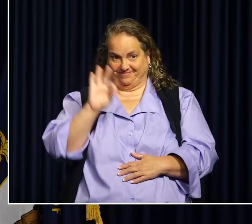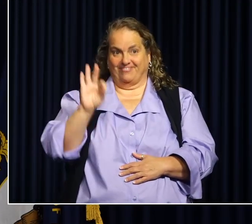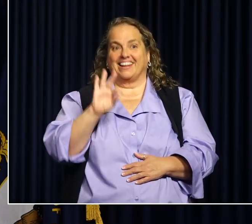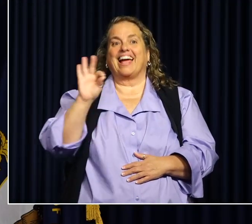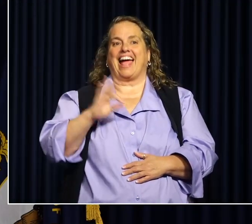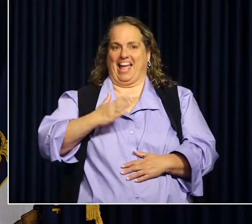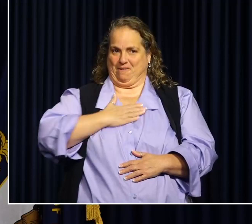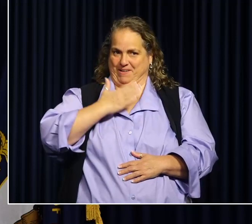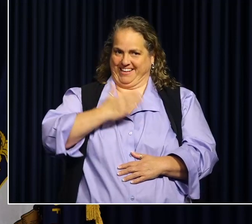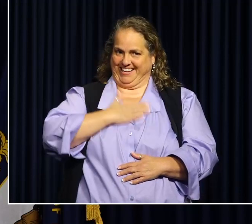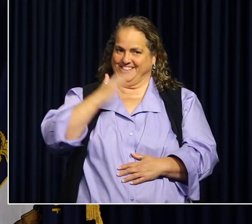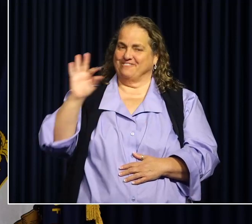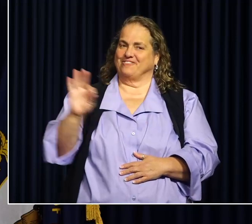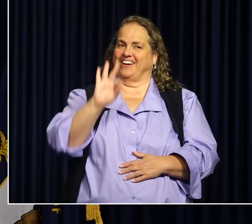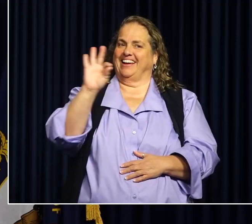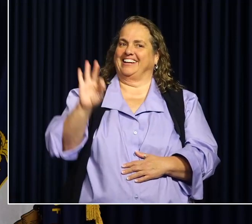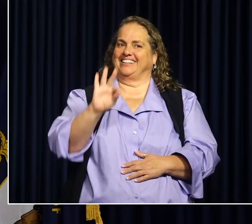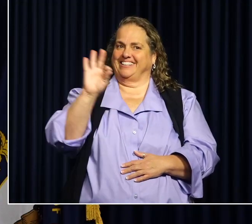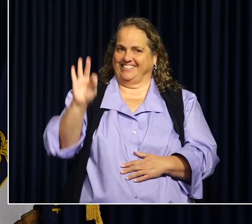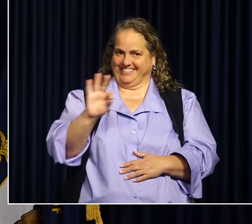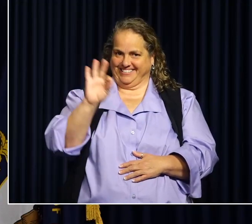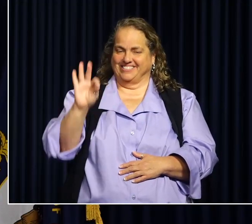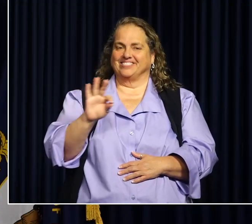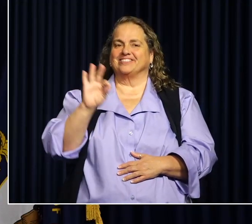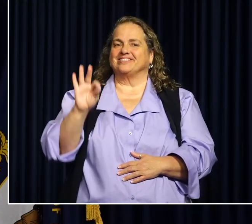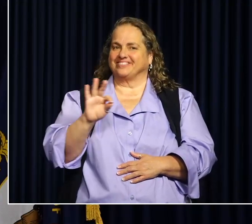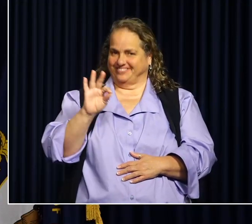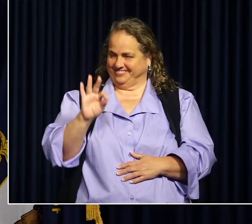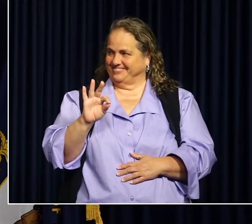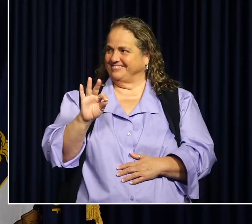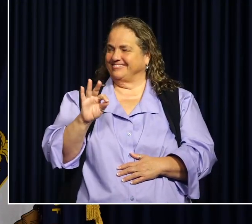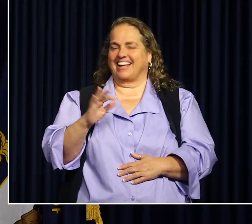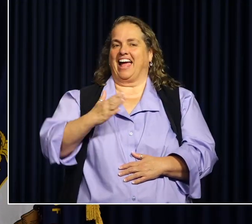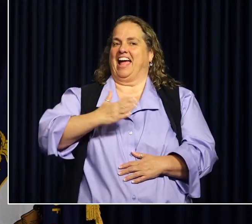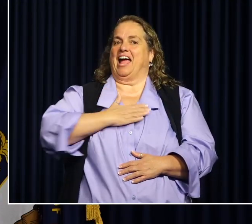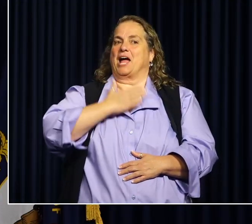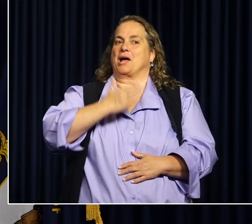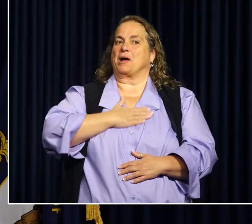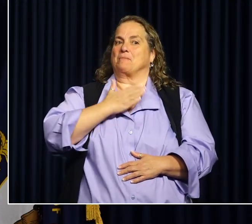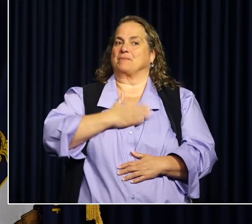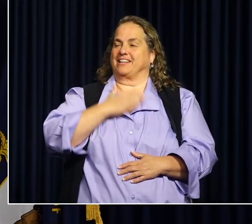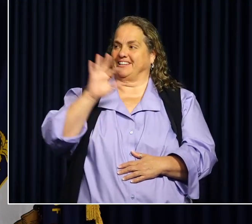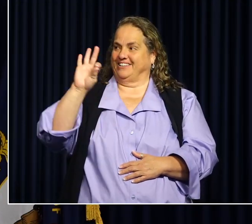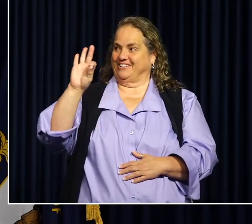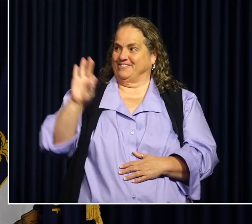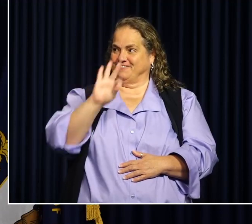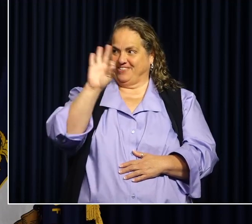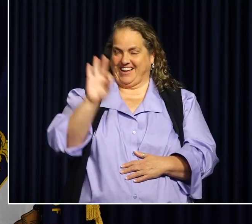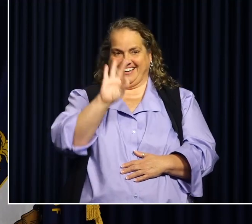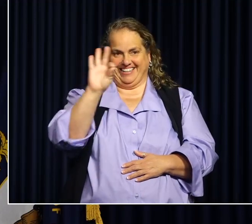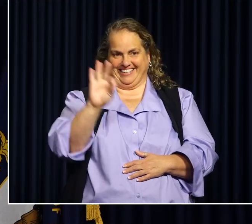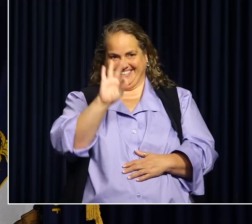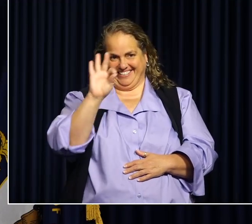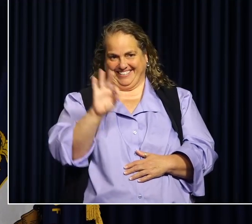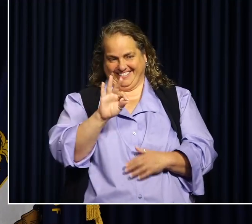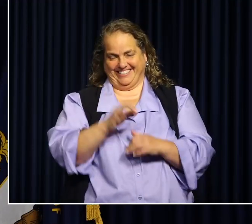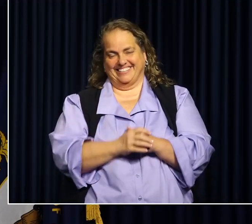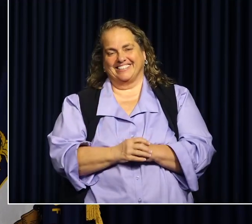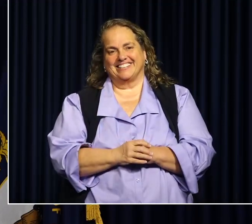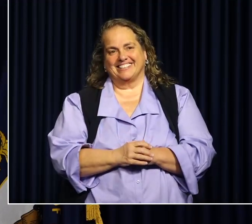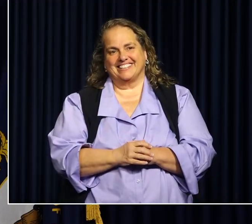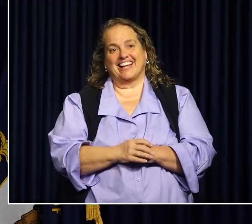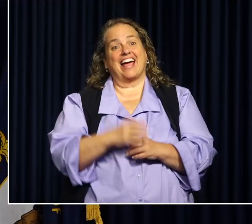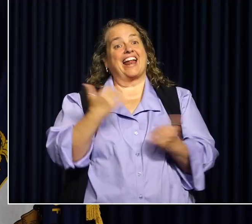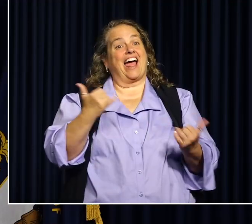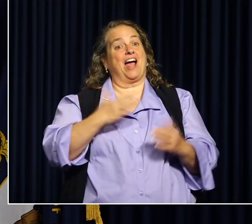All right, Happy Friday. One more time. Happy Friday. And